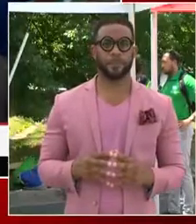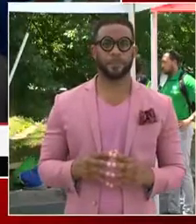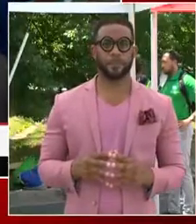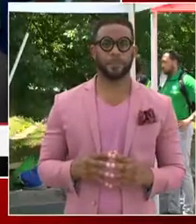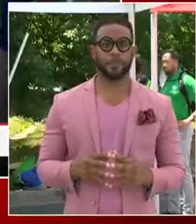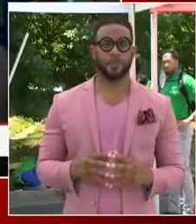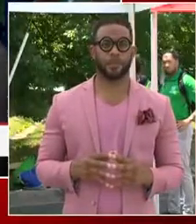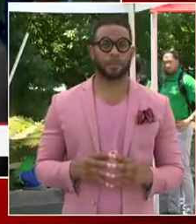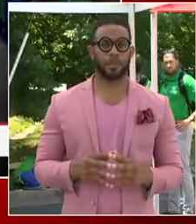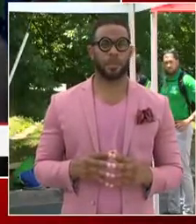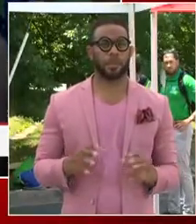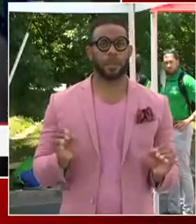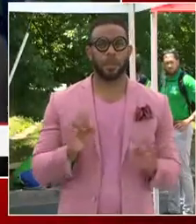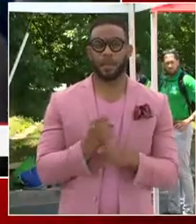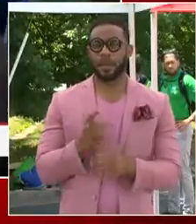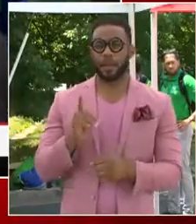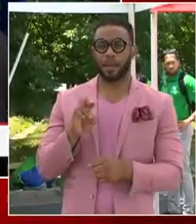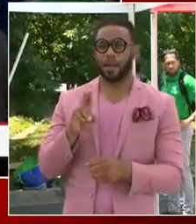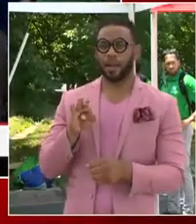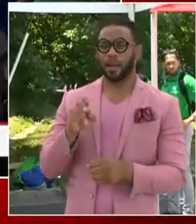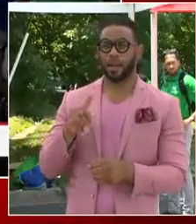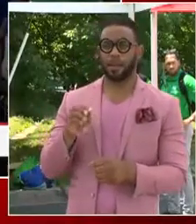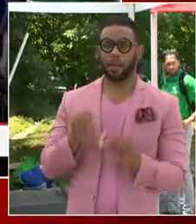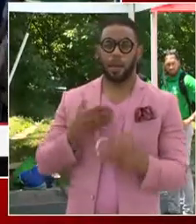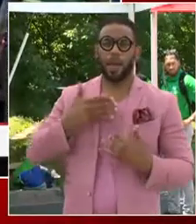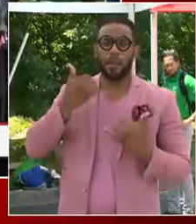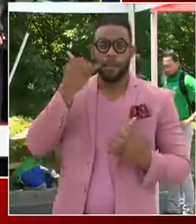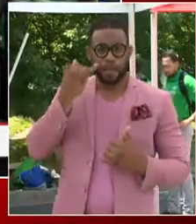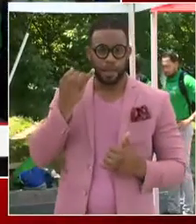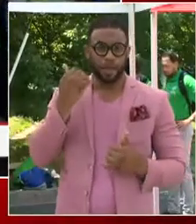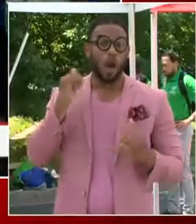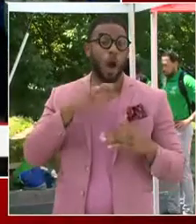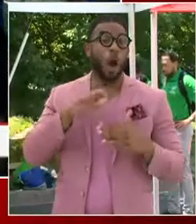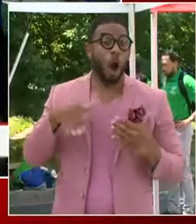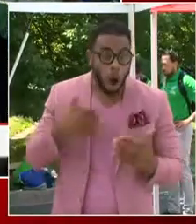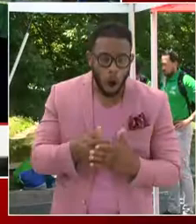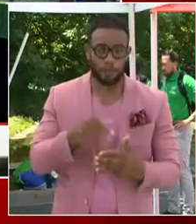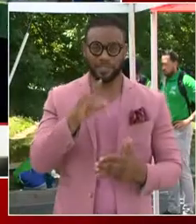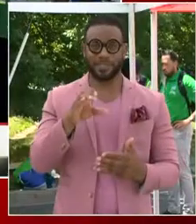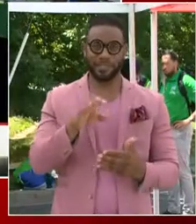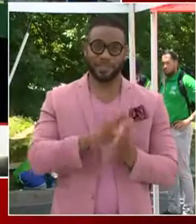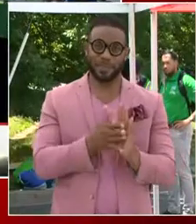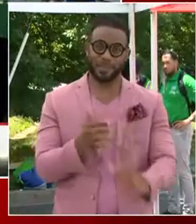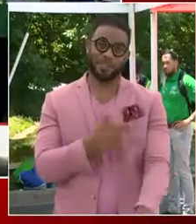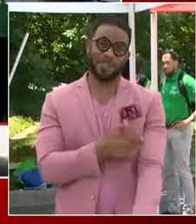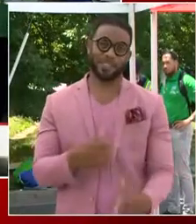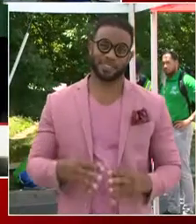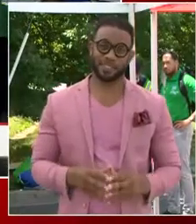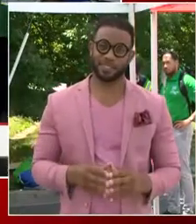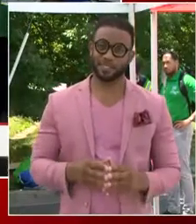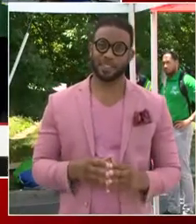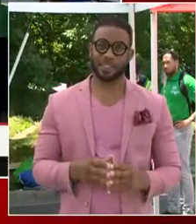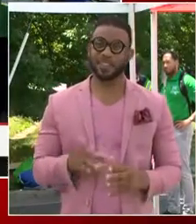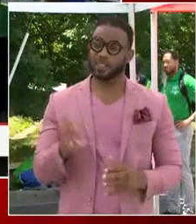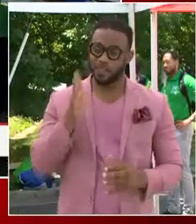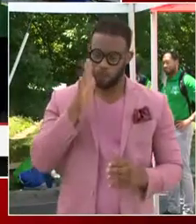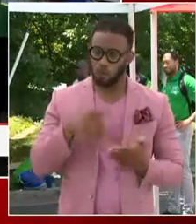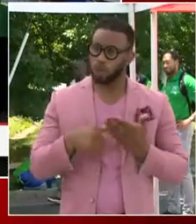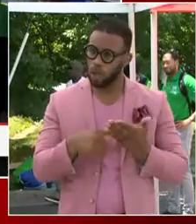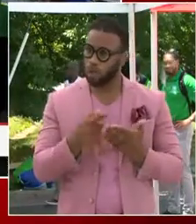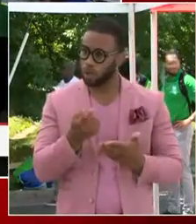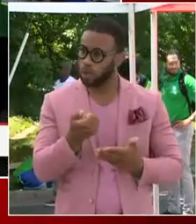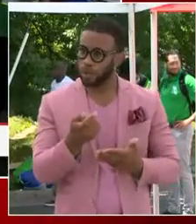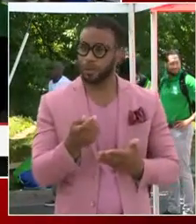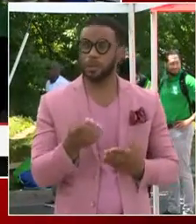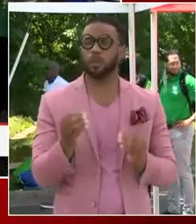But nothing would make Dr. Nesbitt happier is if all of DC got vaccinated. She's going to talk to you